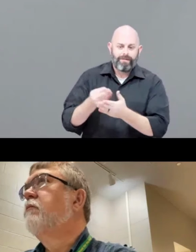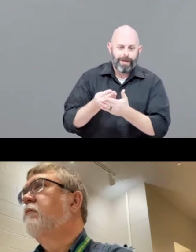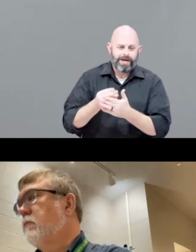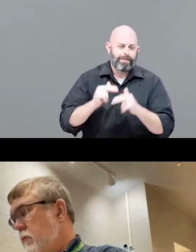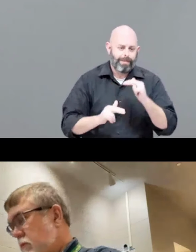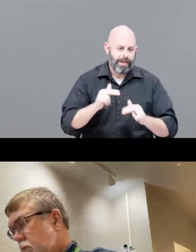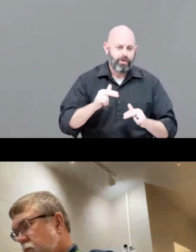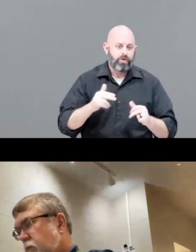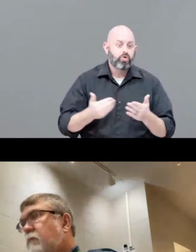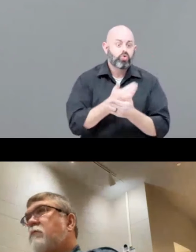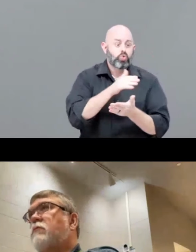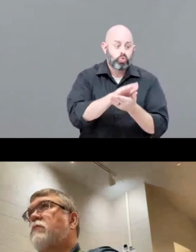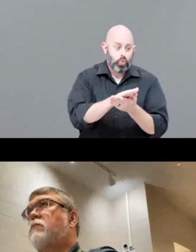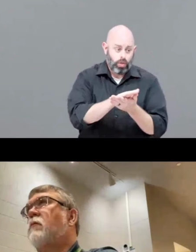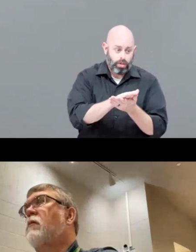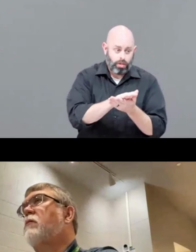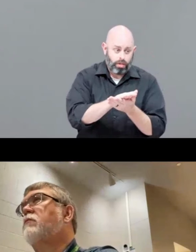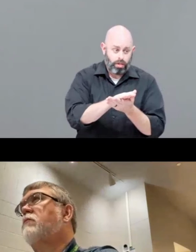school.